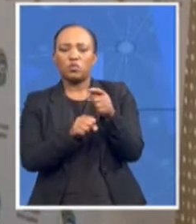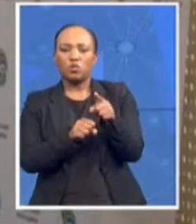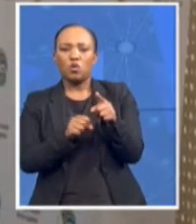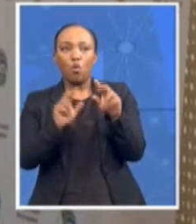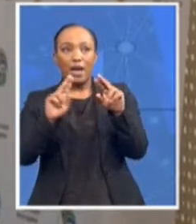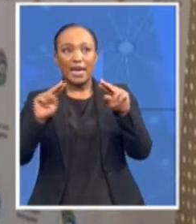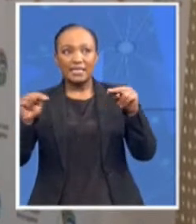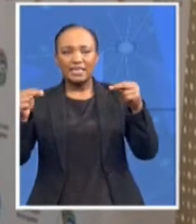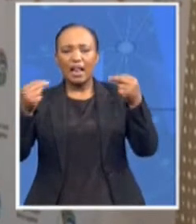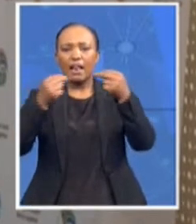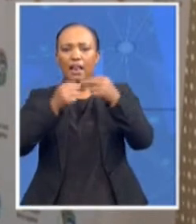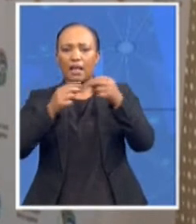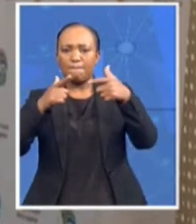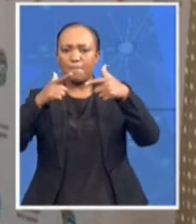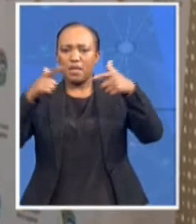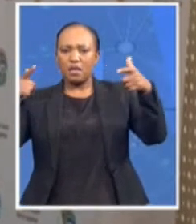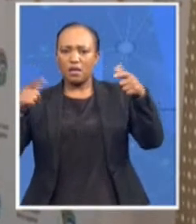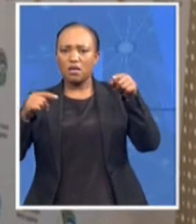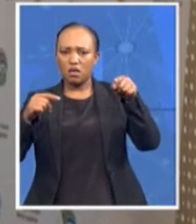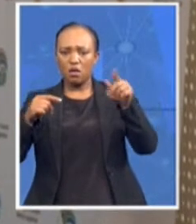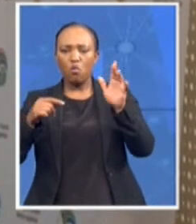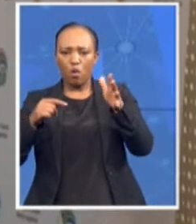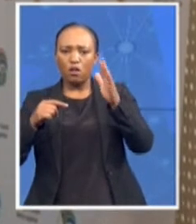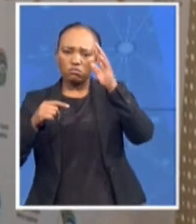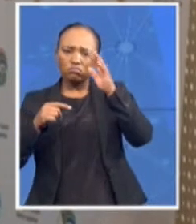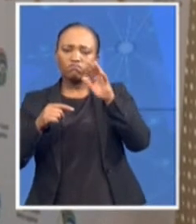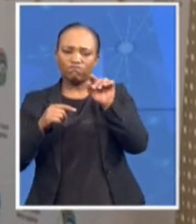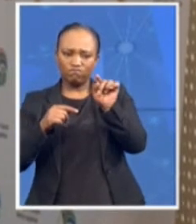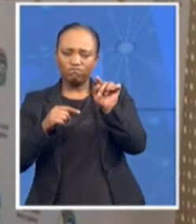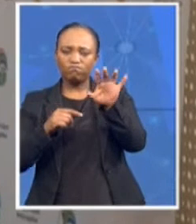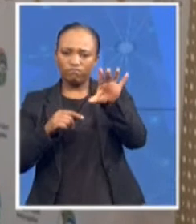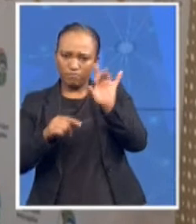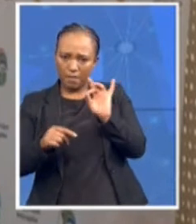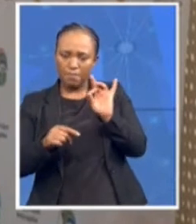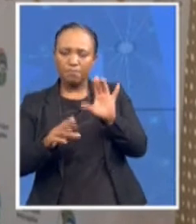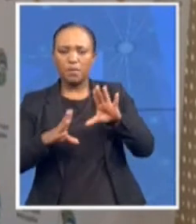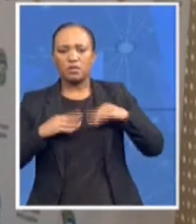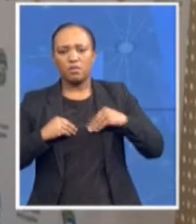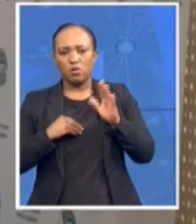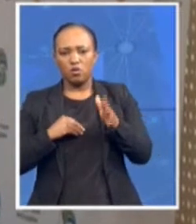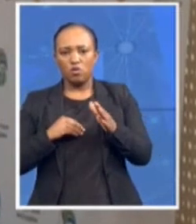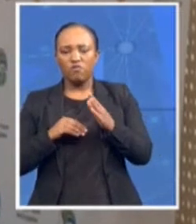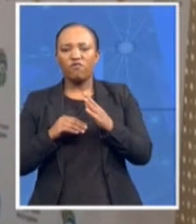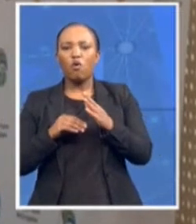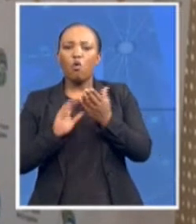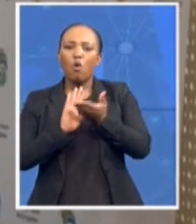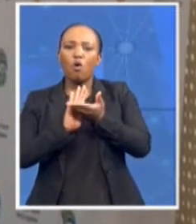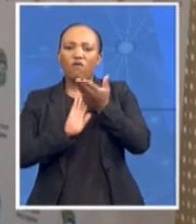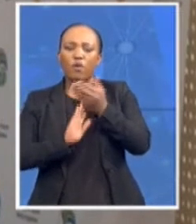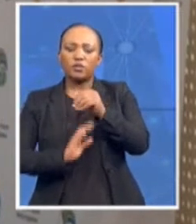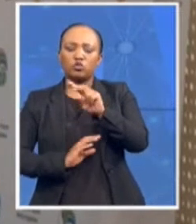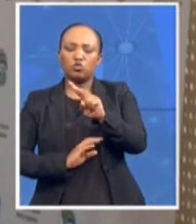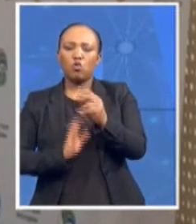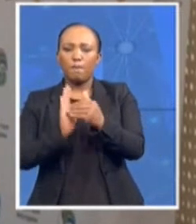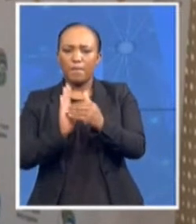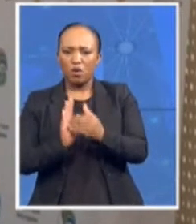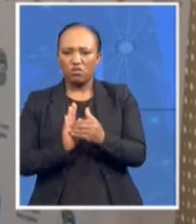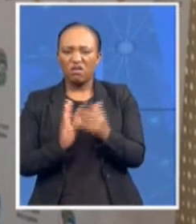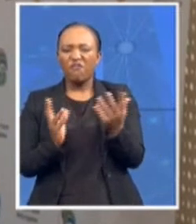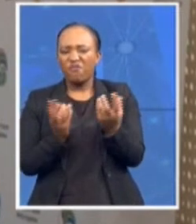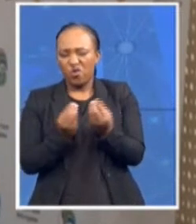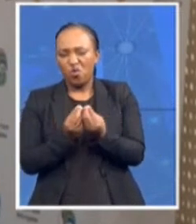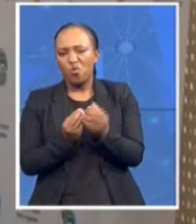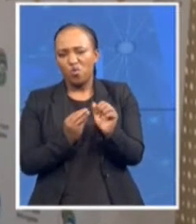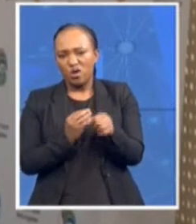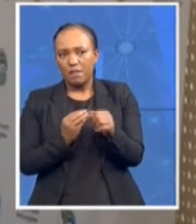considered for anything above 2 million. We had very few of those, so we didn't have to worry too much from